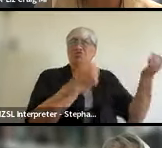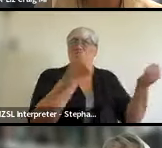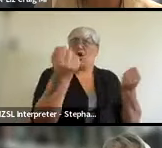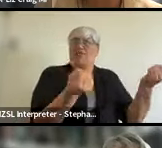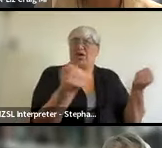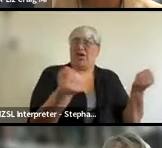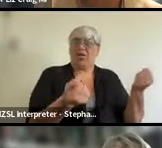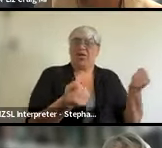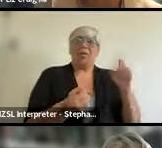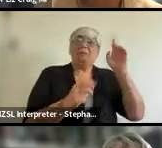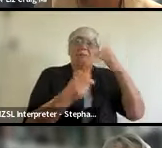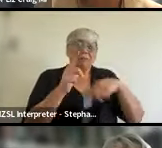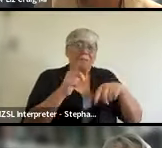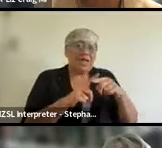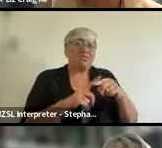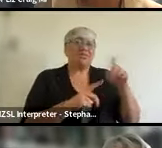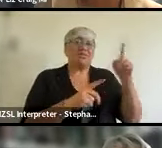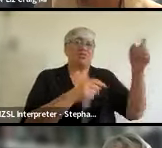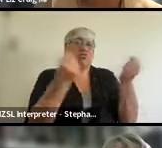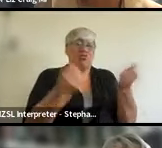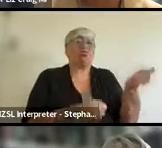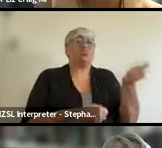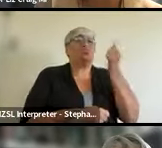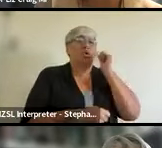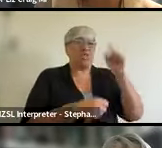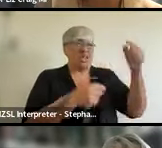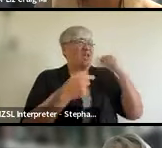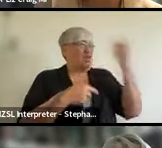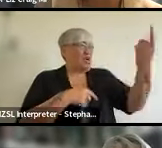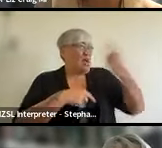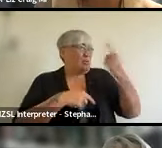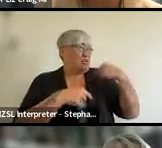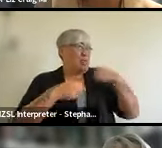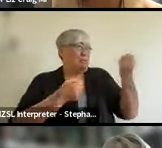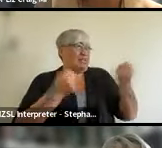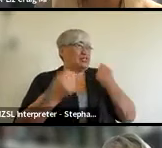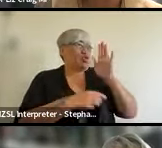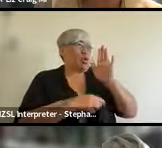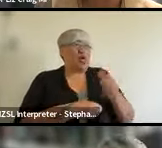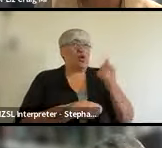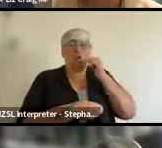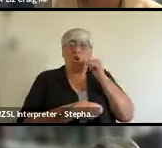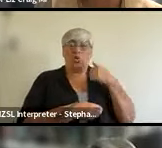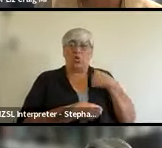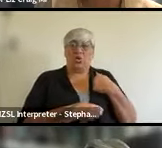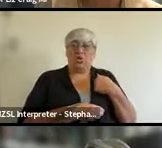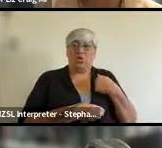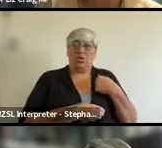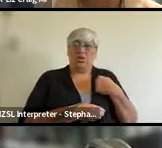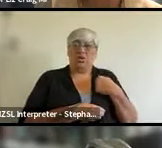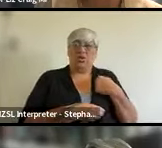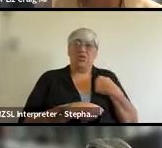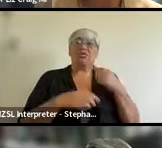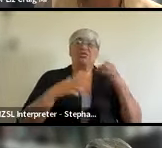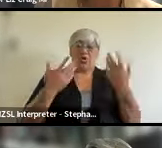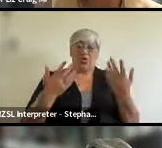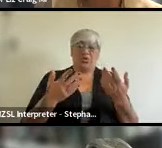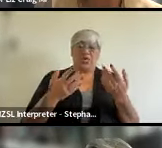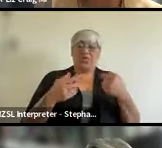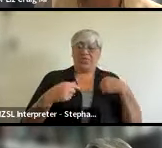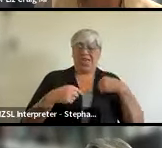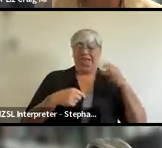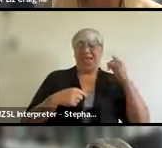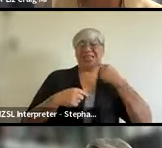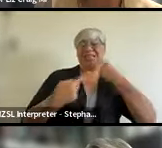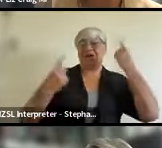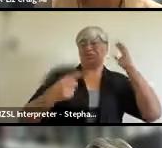there's a blind person waiting at the next stop that they're coming up to. It's also about the next stop announcements,